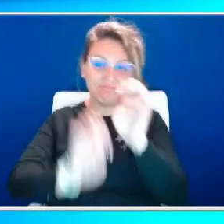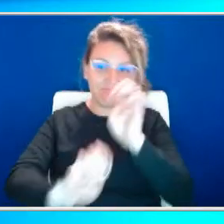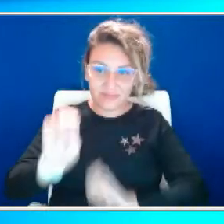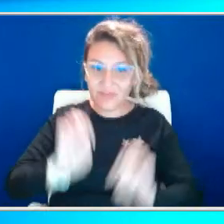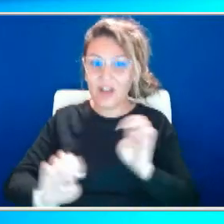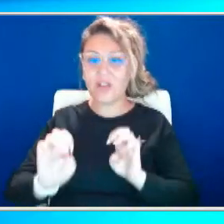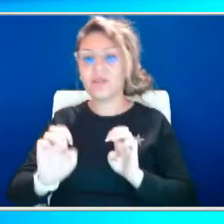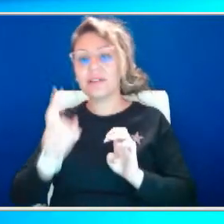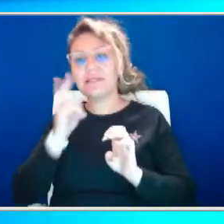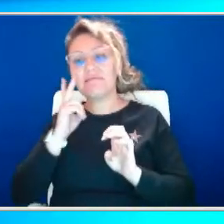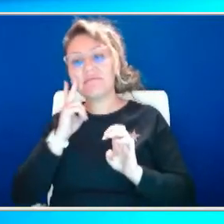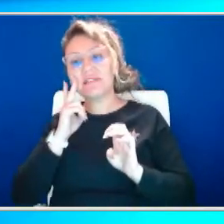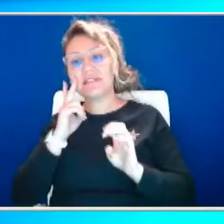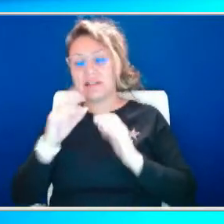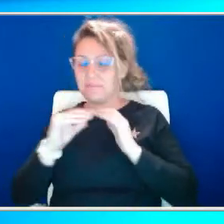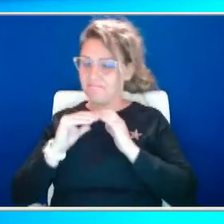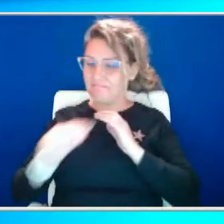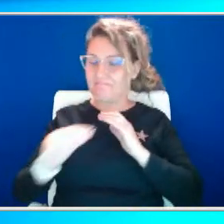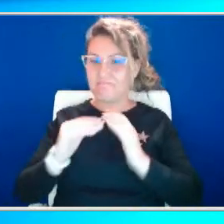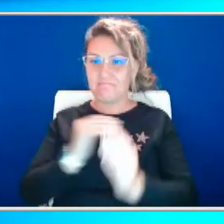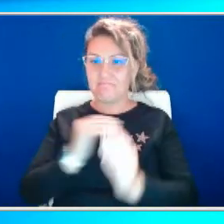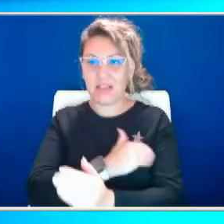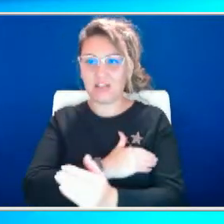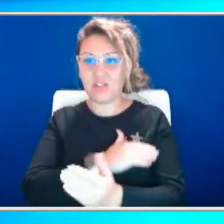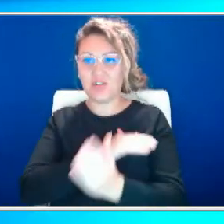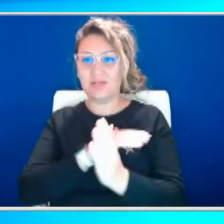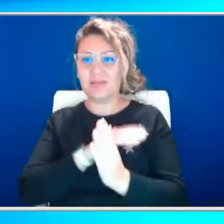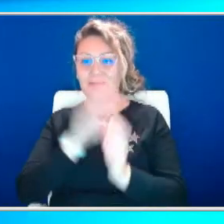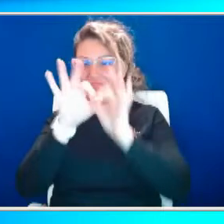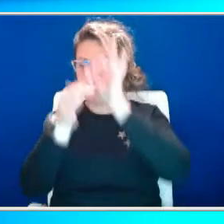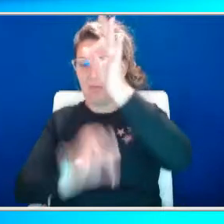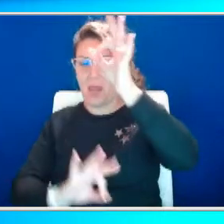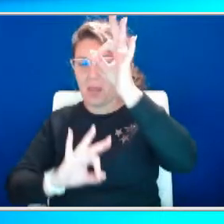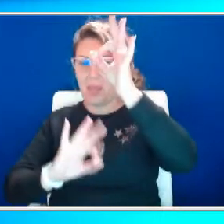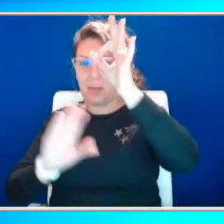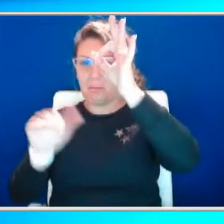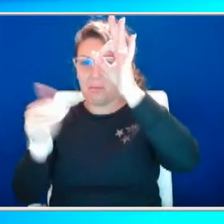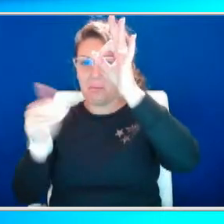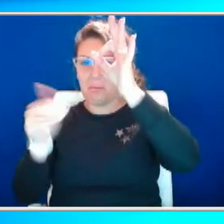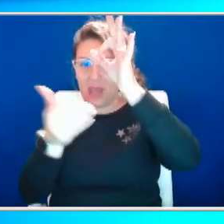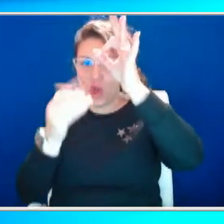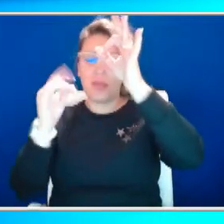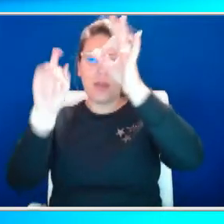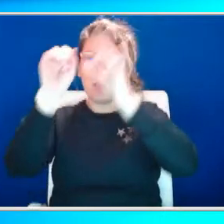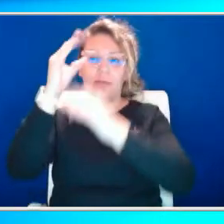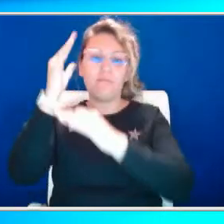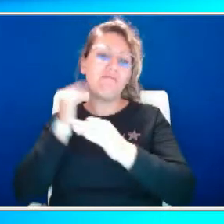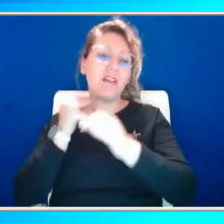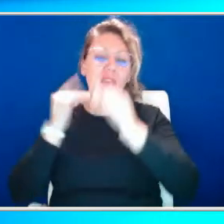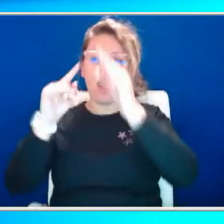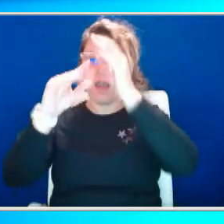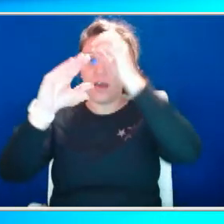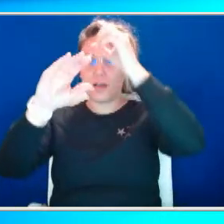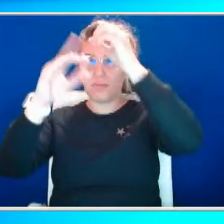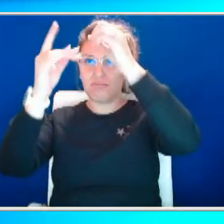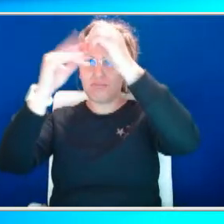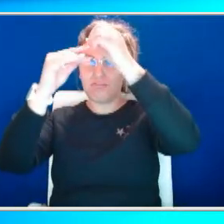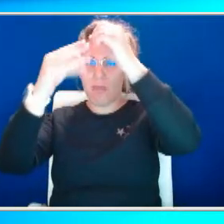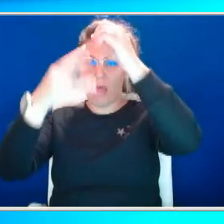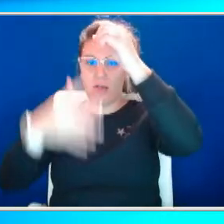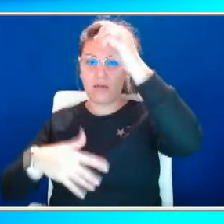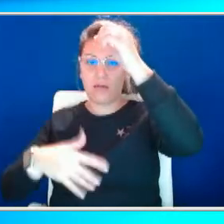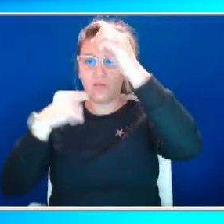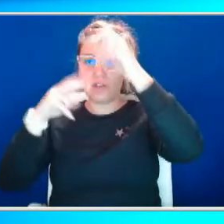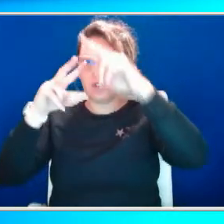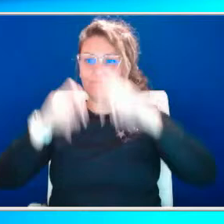stabilizing muscles in the mid part of the back and the neck and see how they're implicated. Currently, right now, this device is only cleared for patients